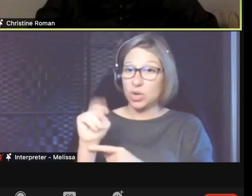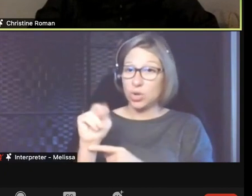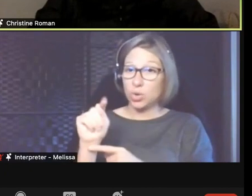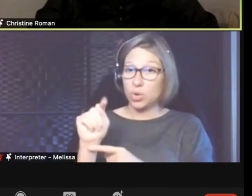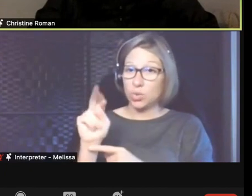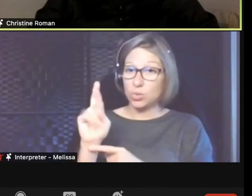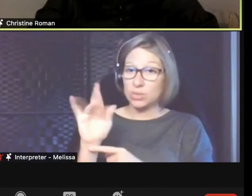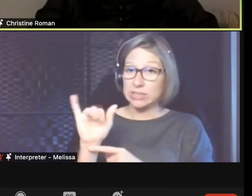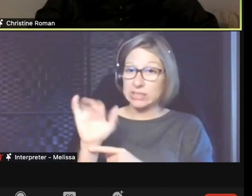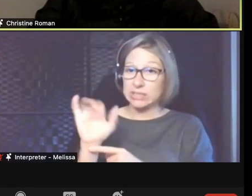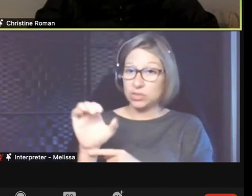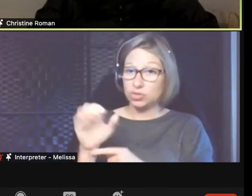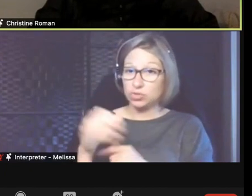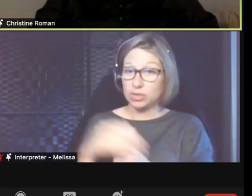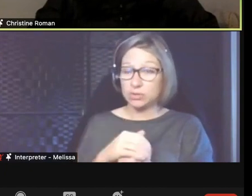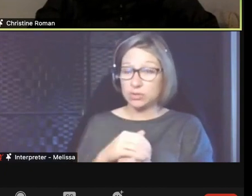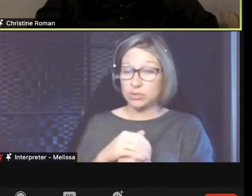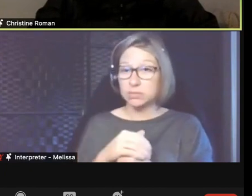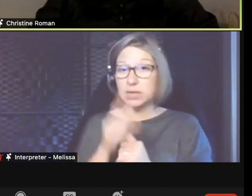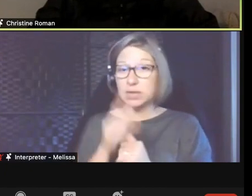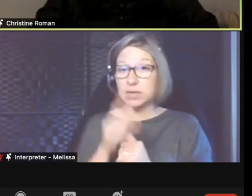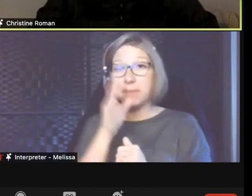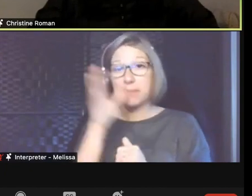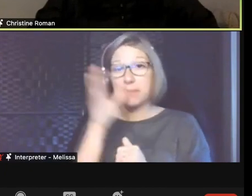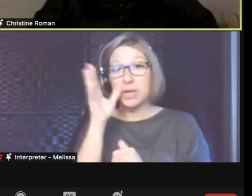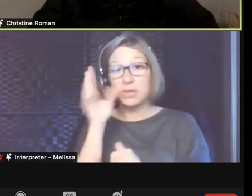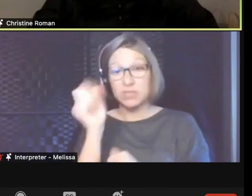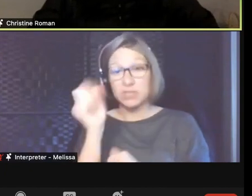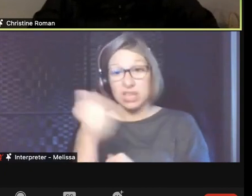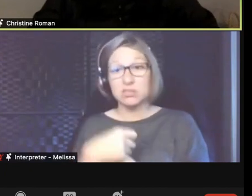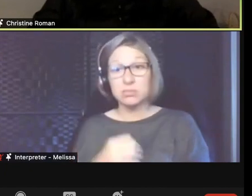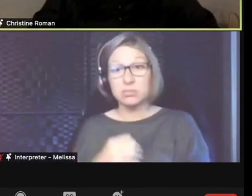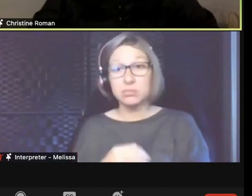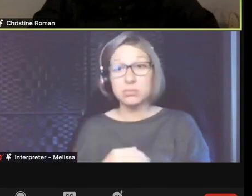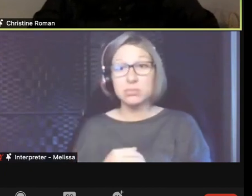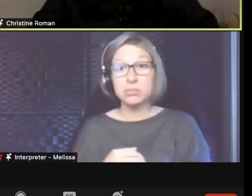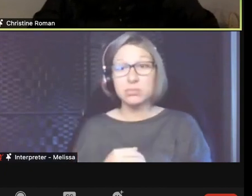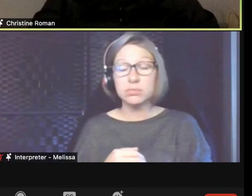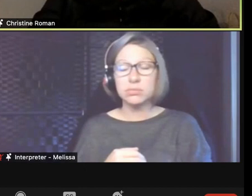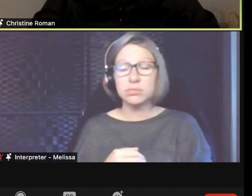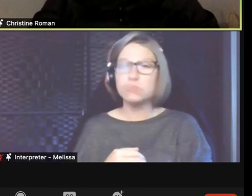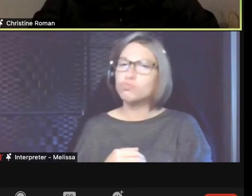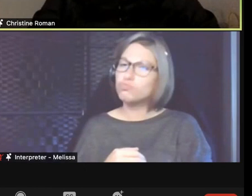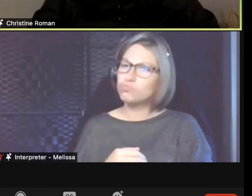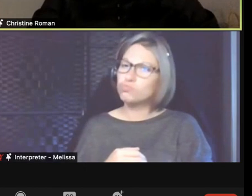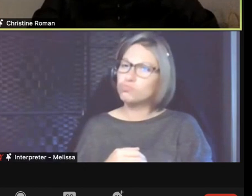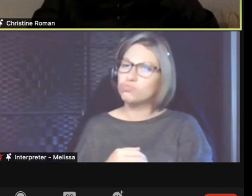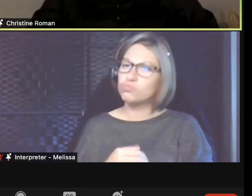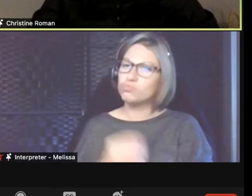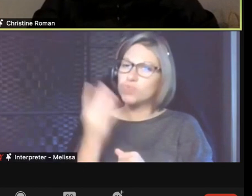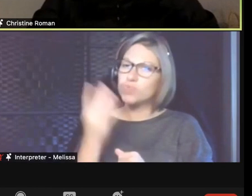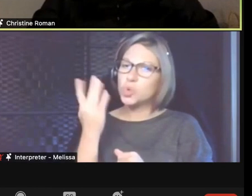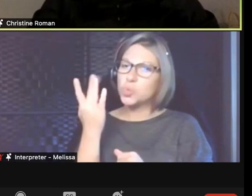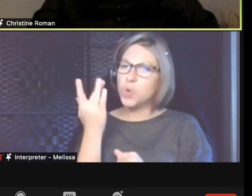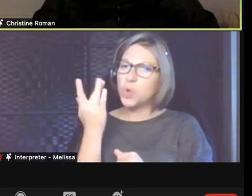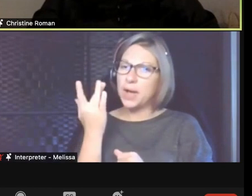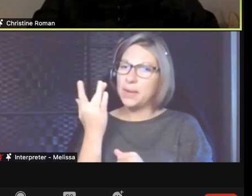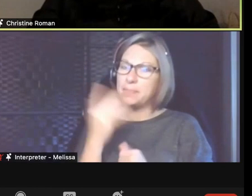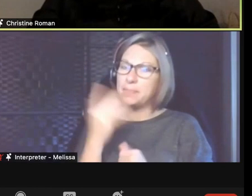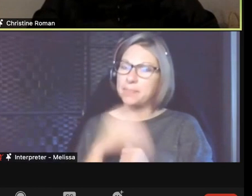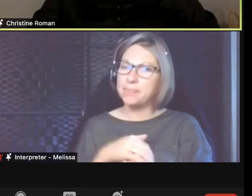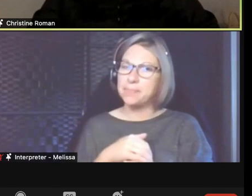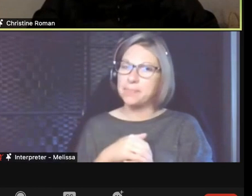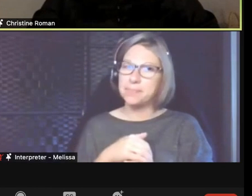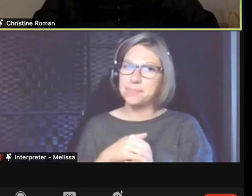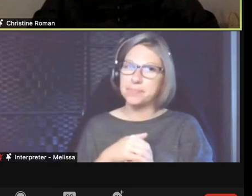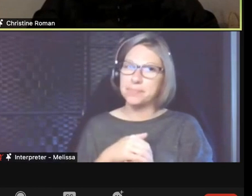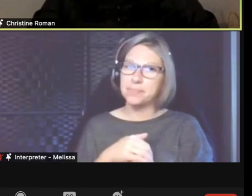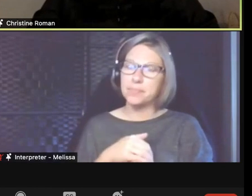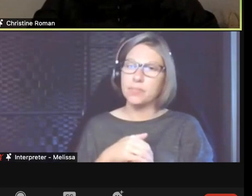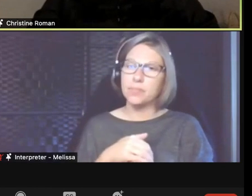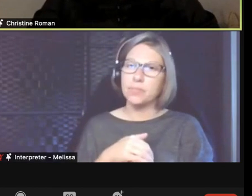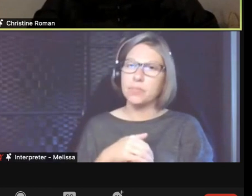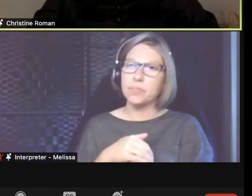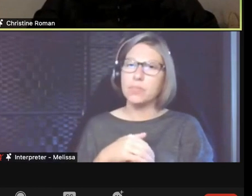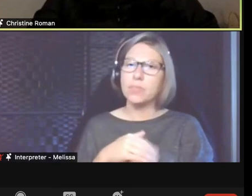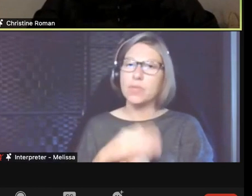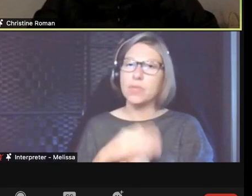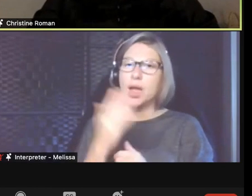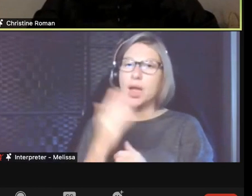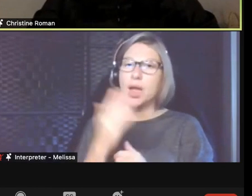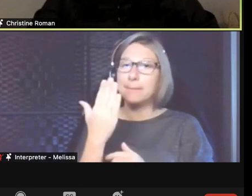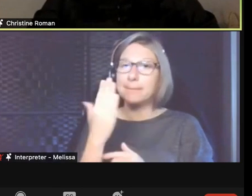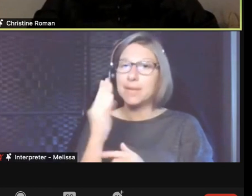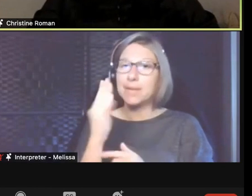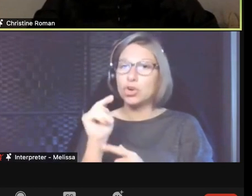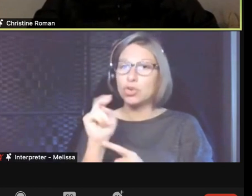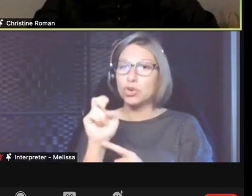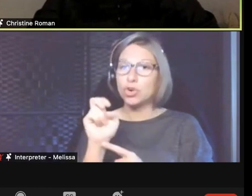yes. Let's think about why that could be. Mirror neurons are those neurons that fire both when